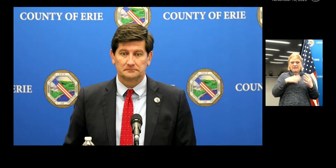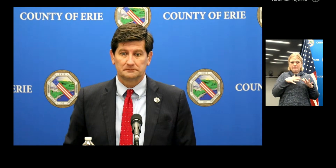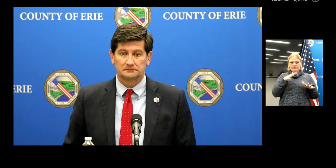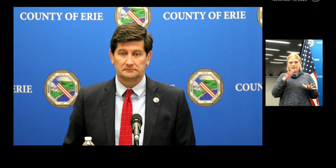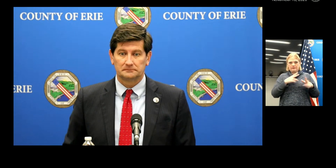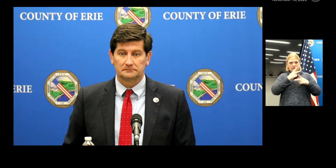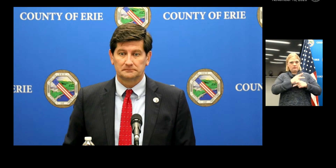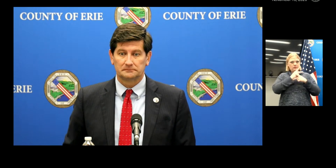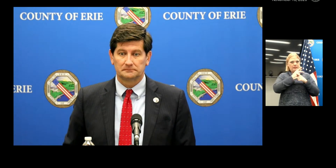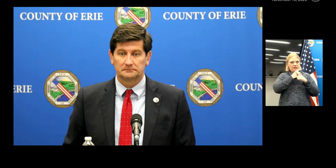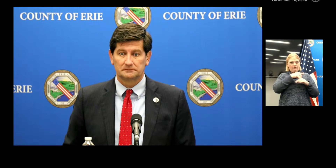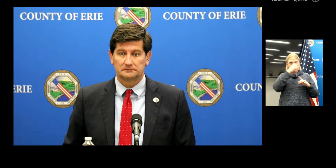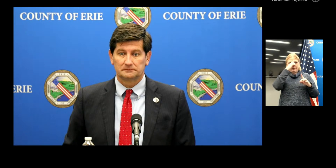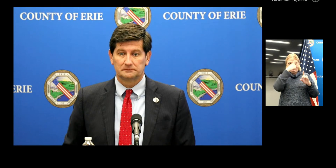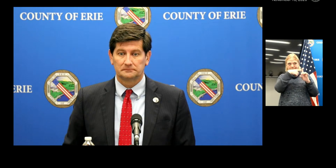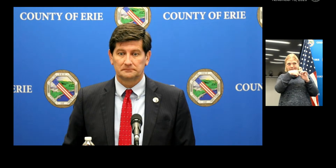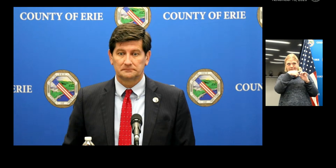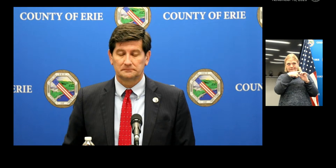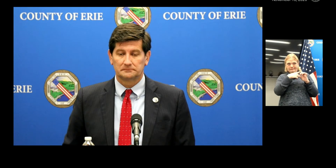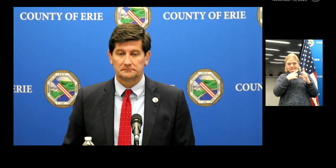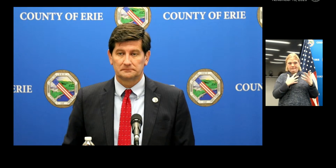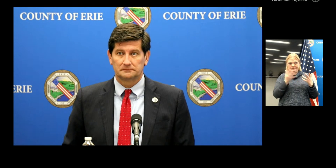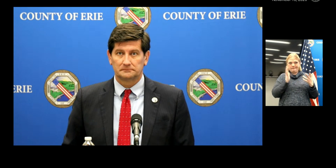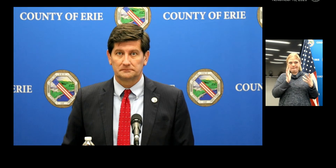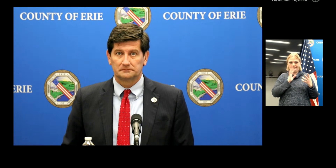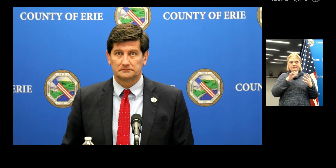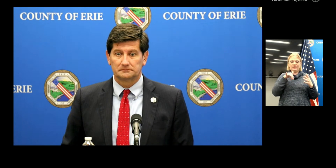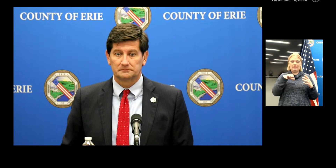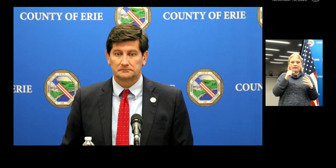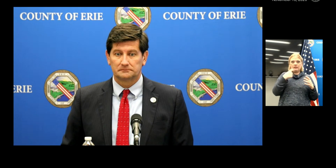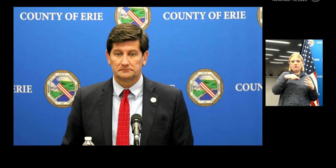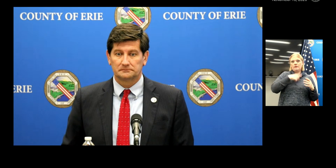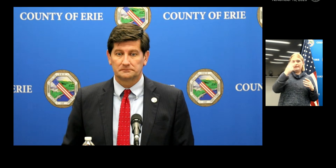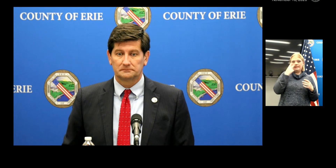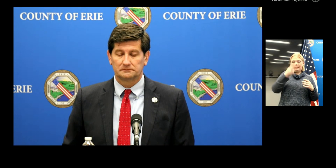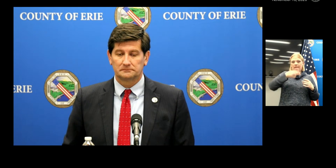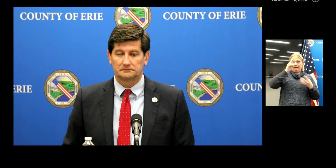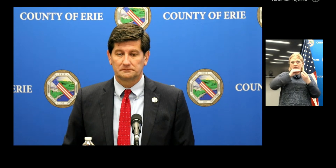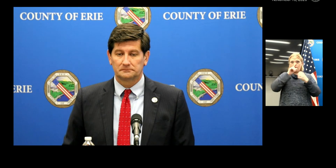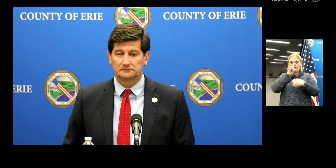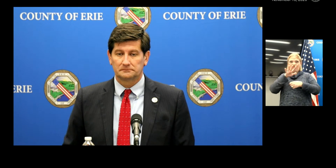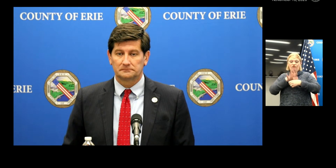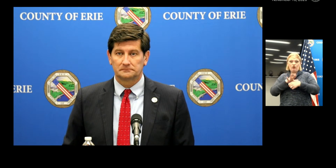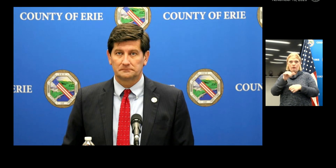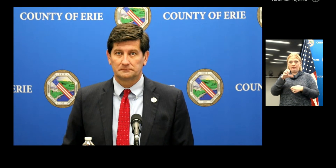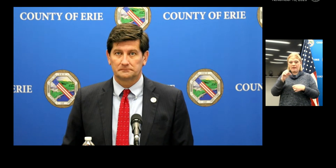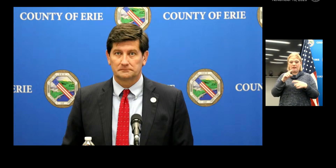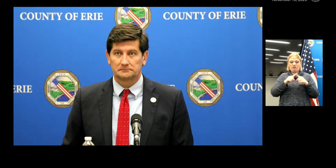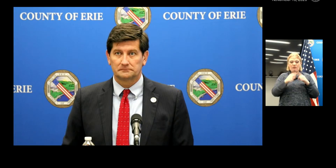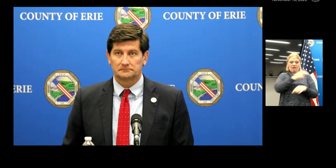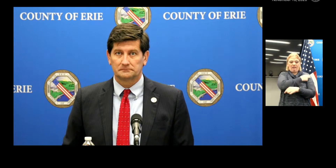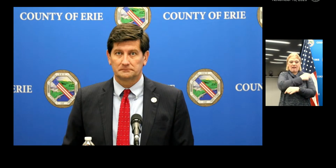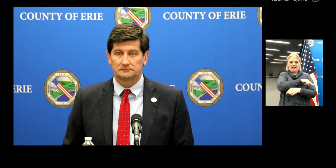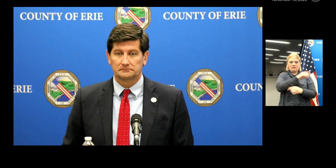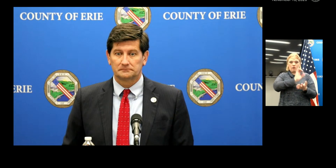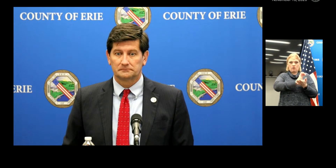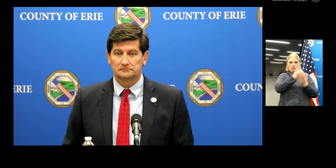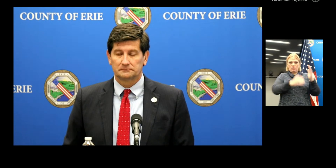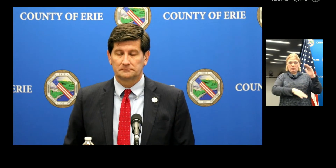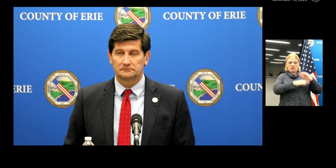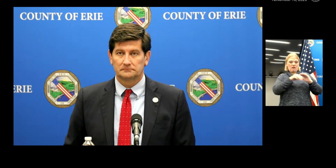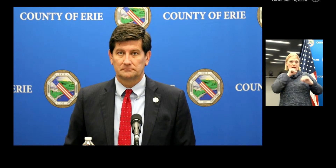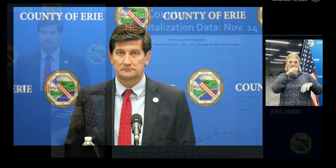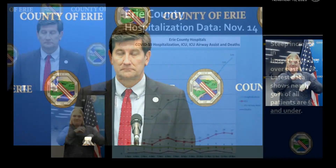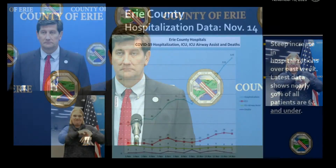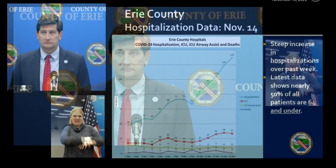that even though we're seeing high numbers of confirmed cases, that hospital capacity would not be as affected, and